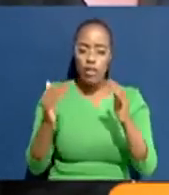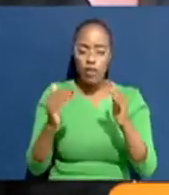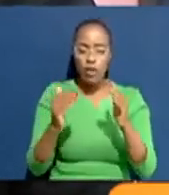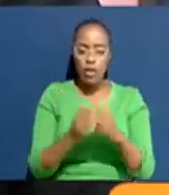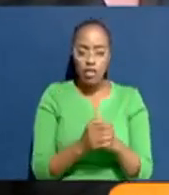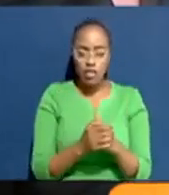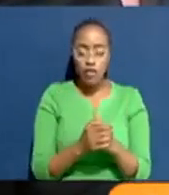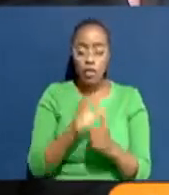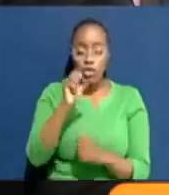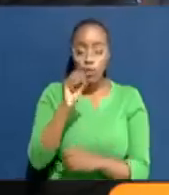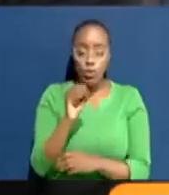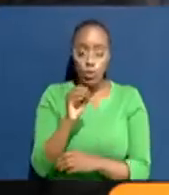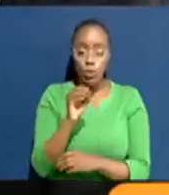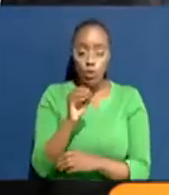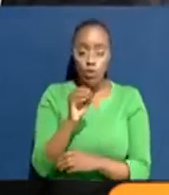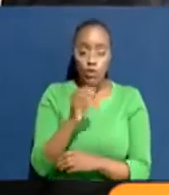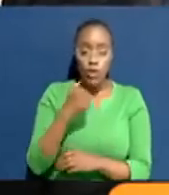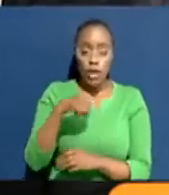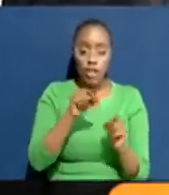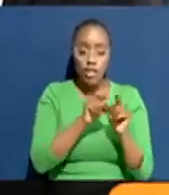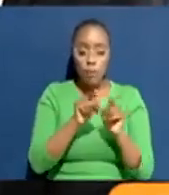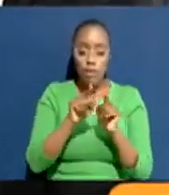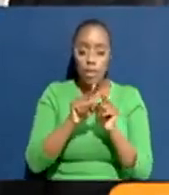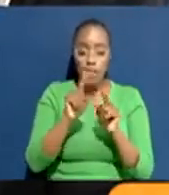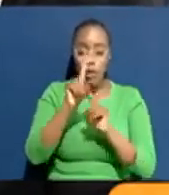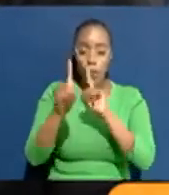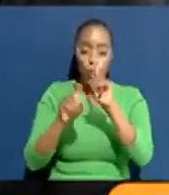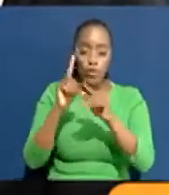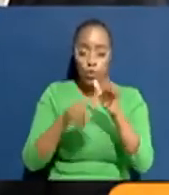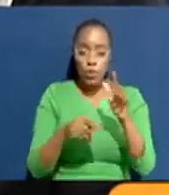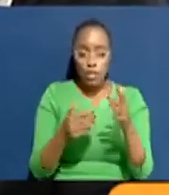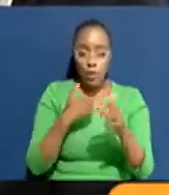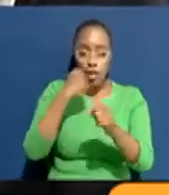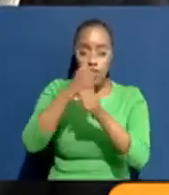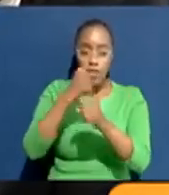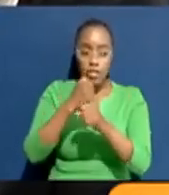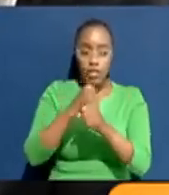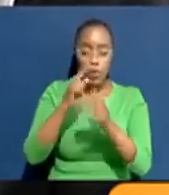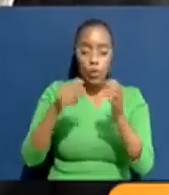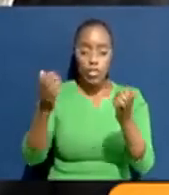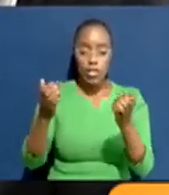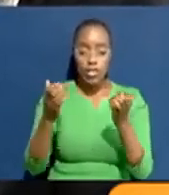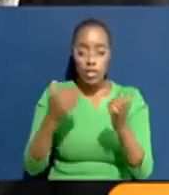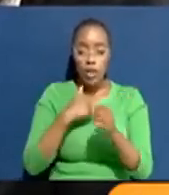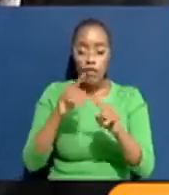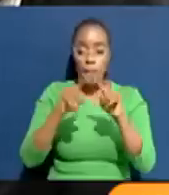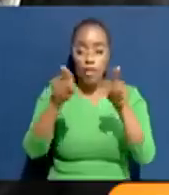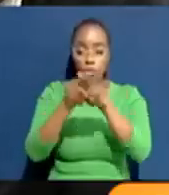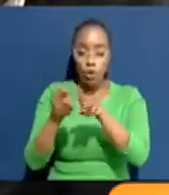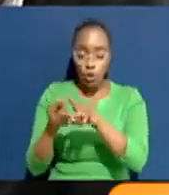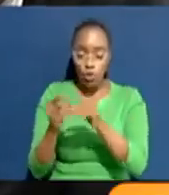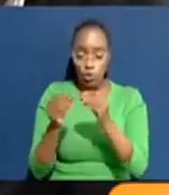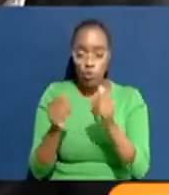Okay. So really, it's a question of what kind of, as Prof has asked, what kind of a need. Uh-huh. But let me also address